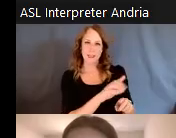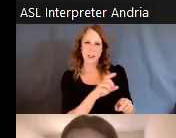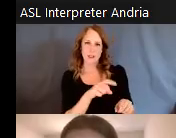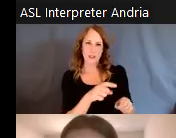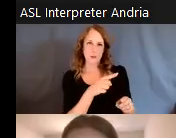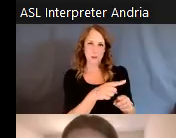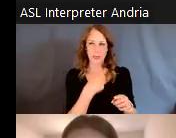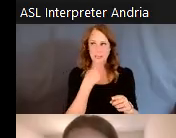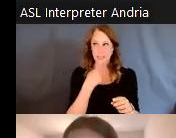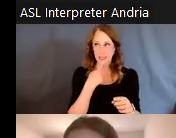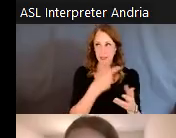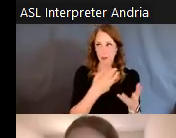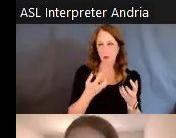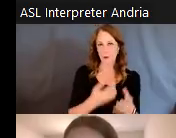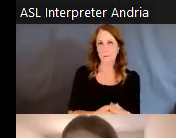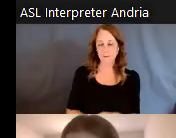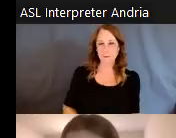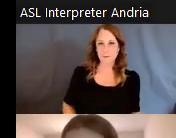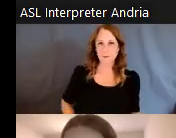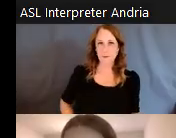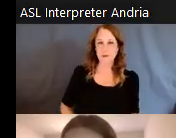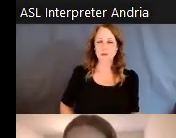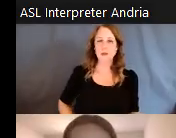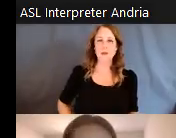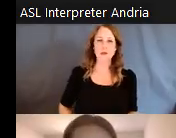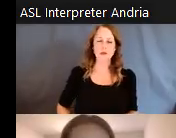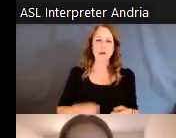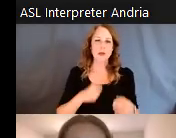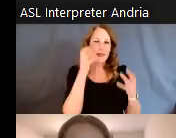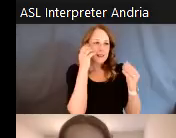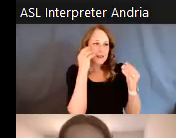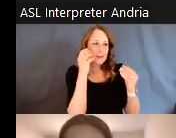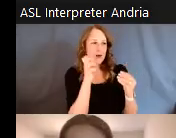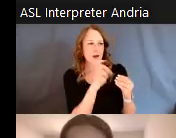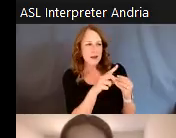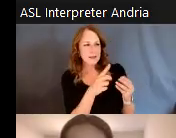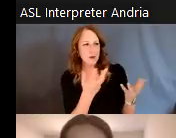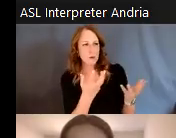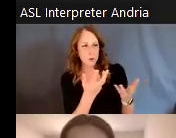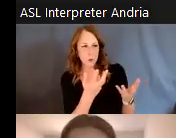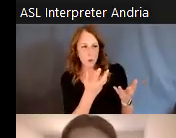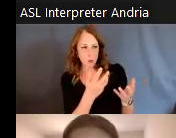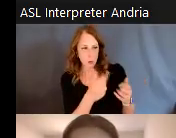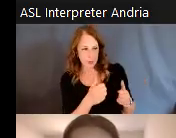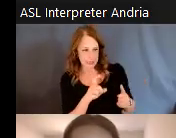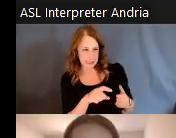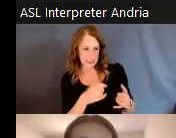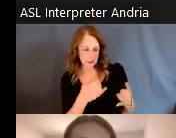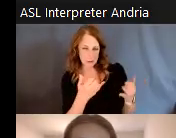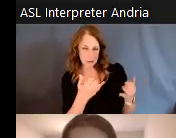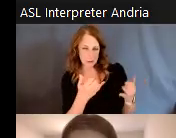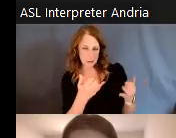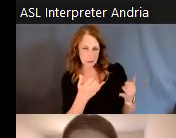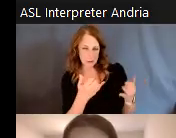So really thinking about and asking what the survivor needs and wants in the here and now,